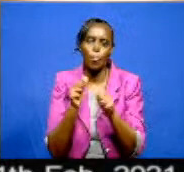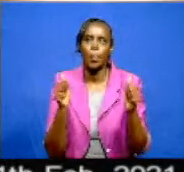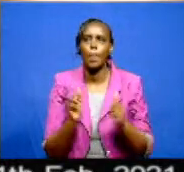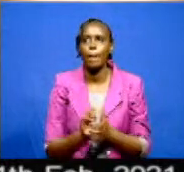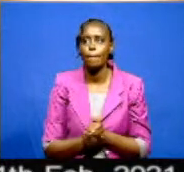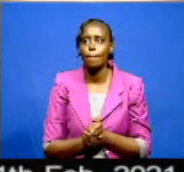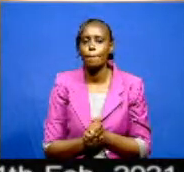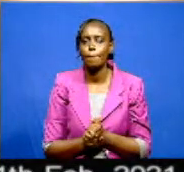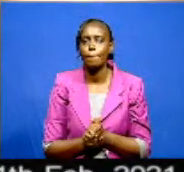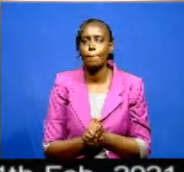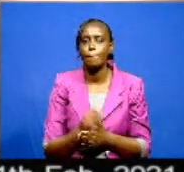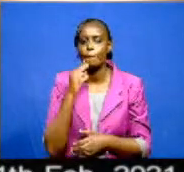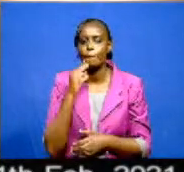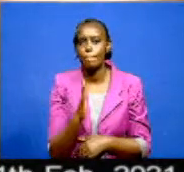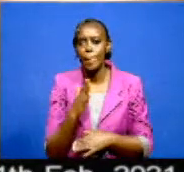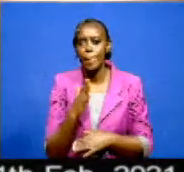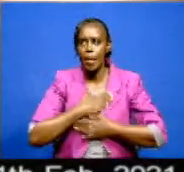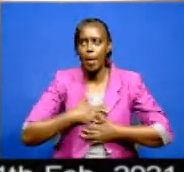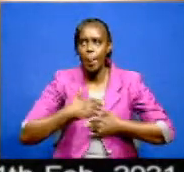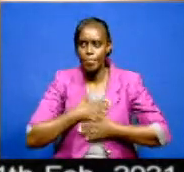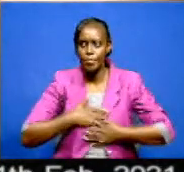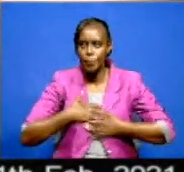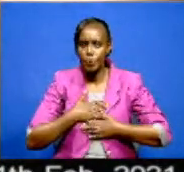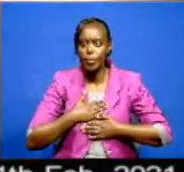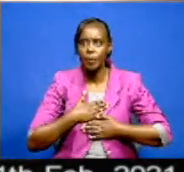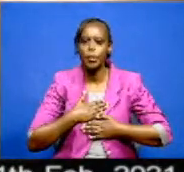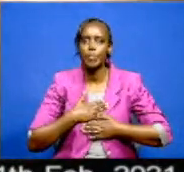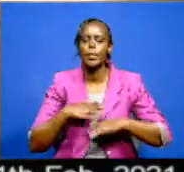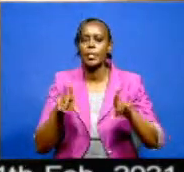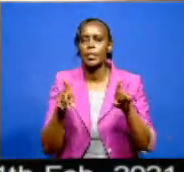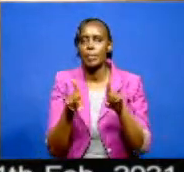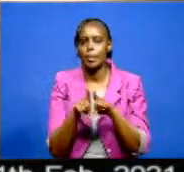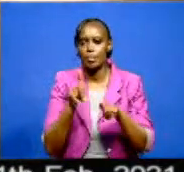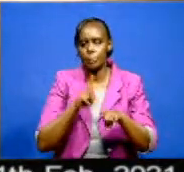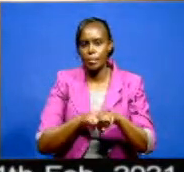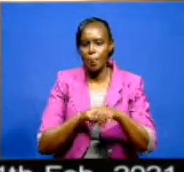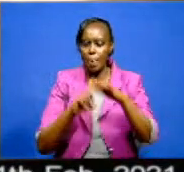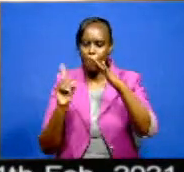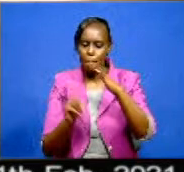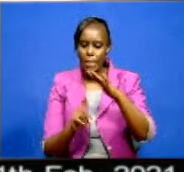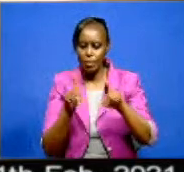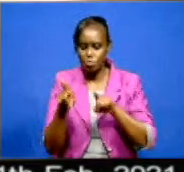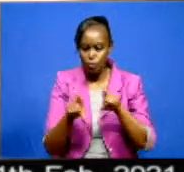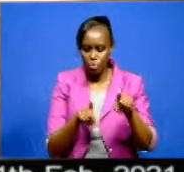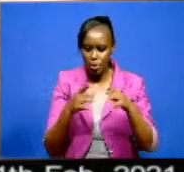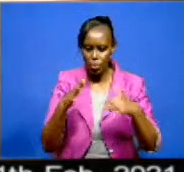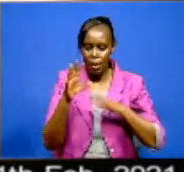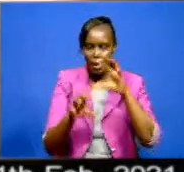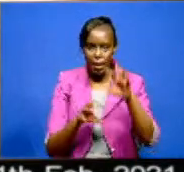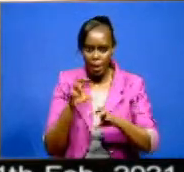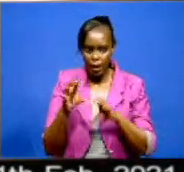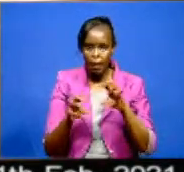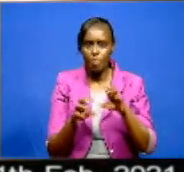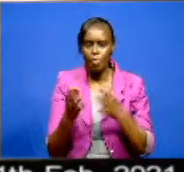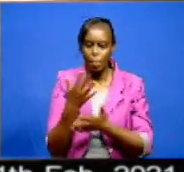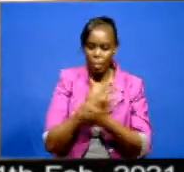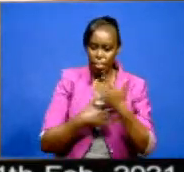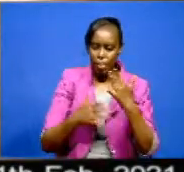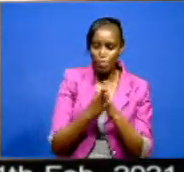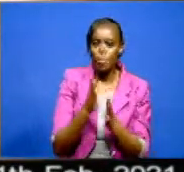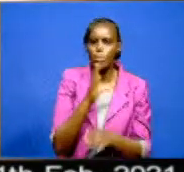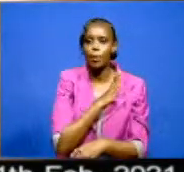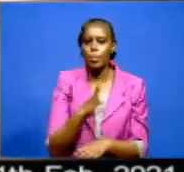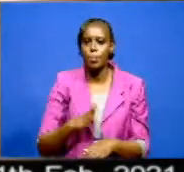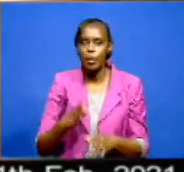I therefore, Madam Speaker, I also appreciate the Minister of Tourism and Wildlife for the engagement with the committee and